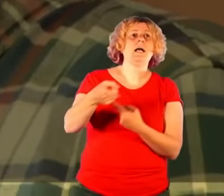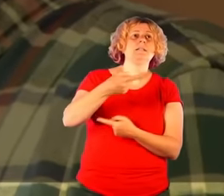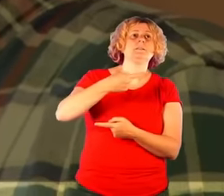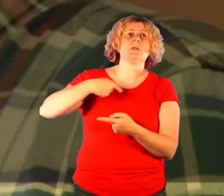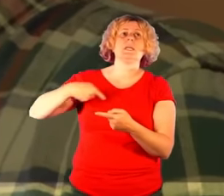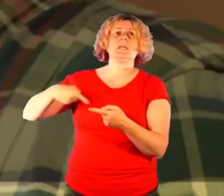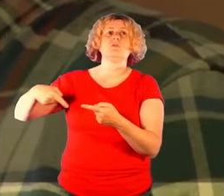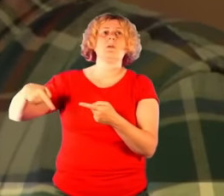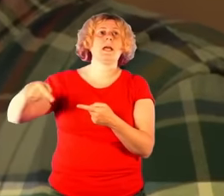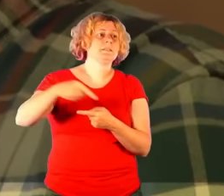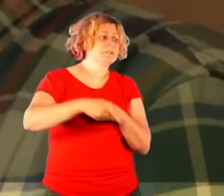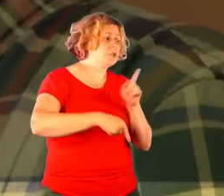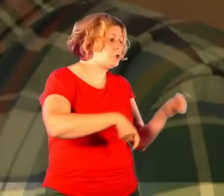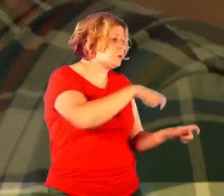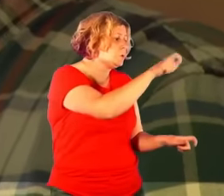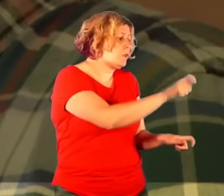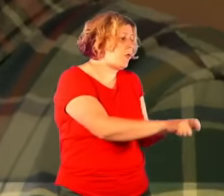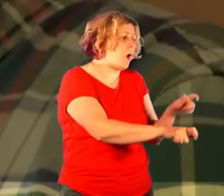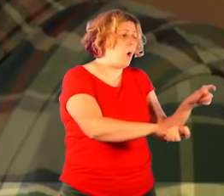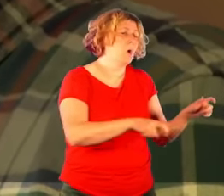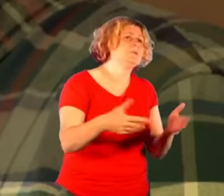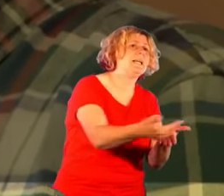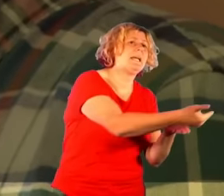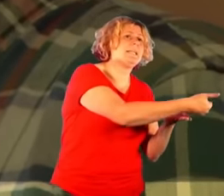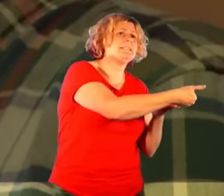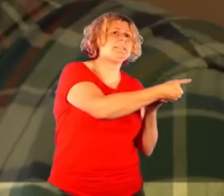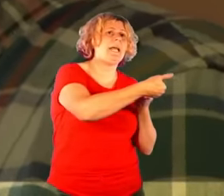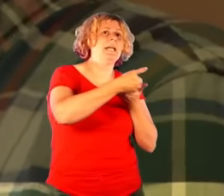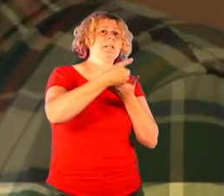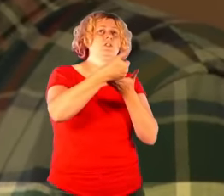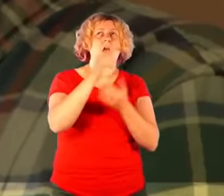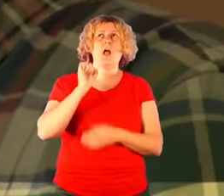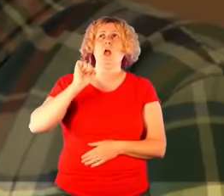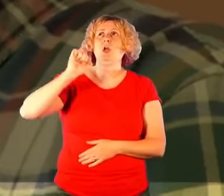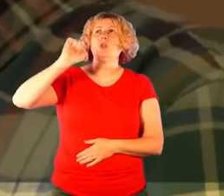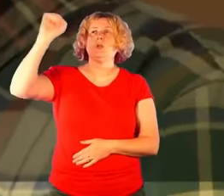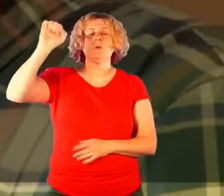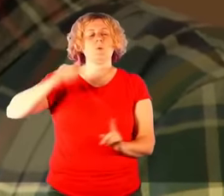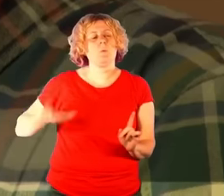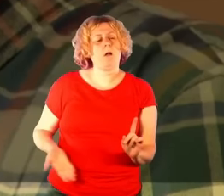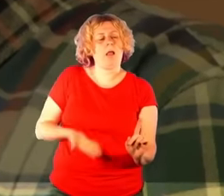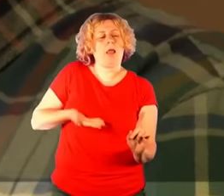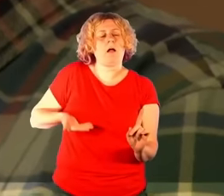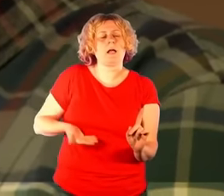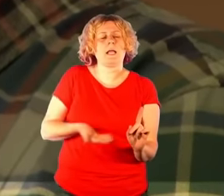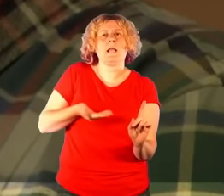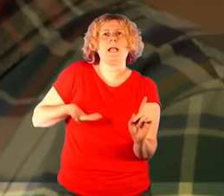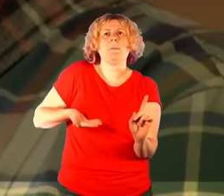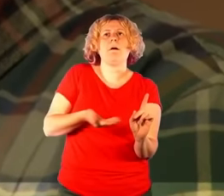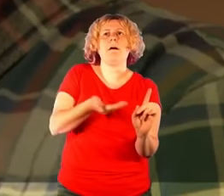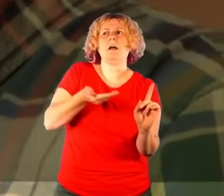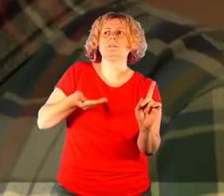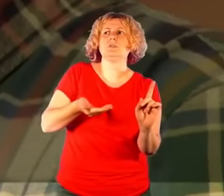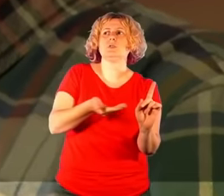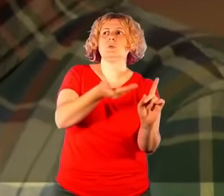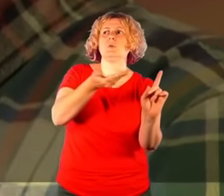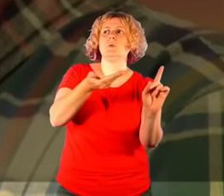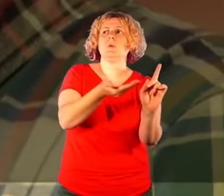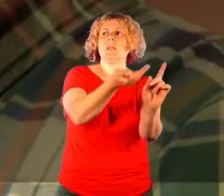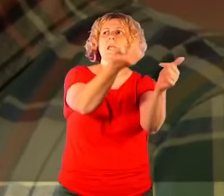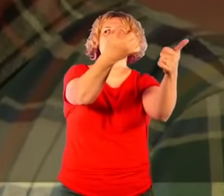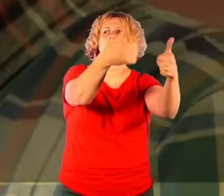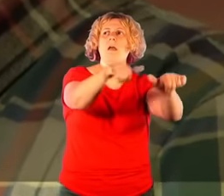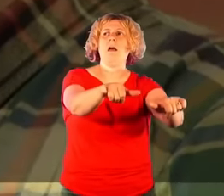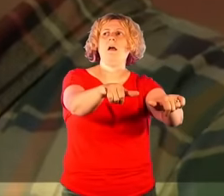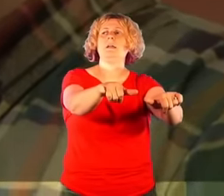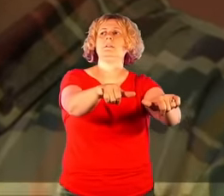depend. As we rescue those in danger, you will keep us to